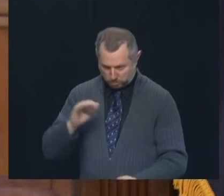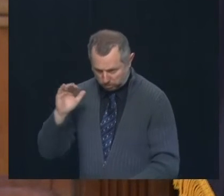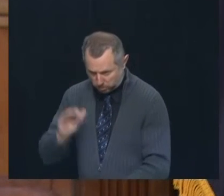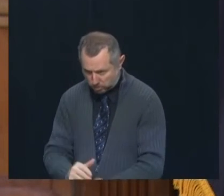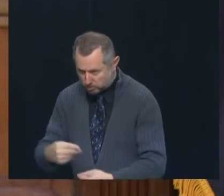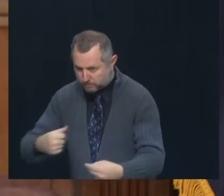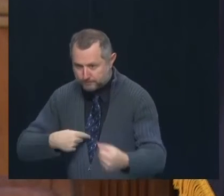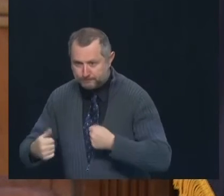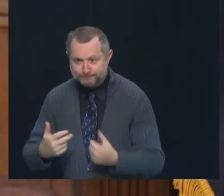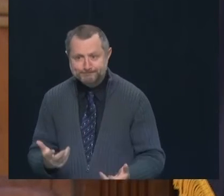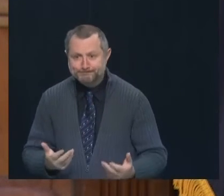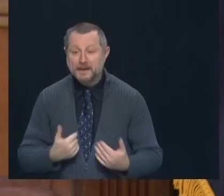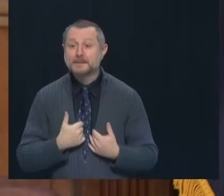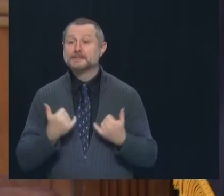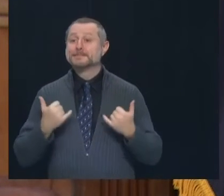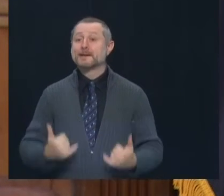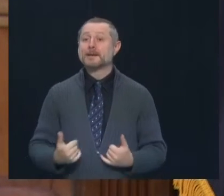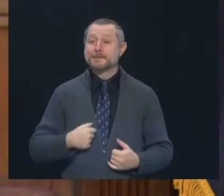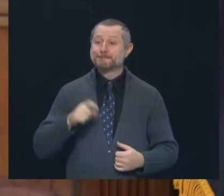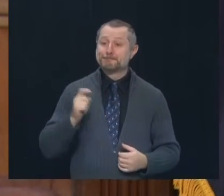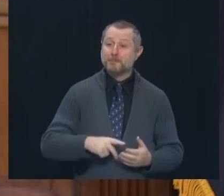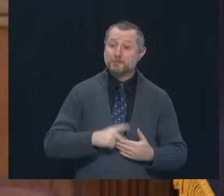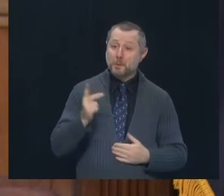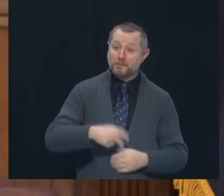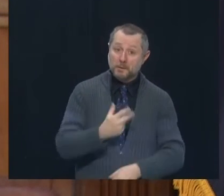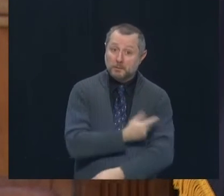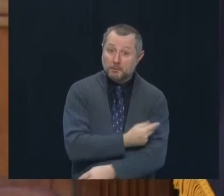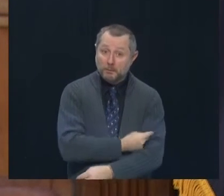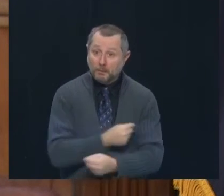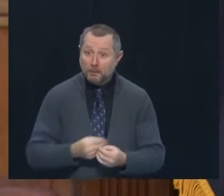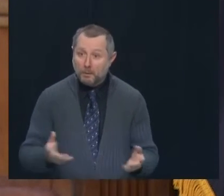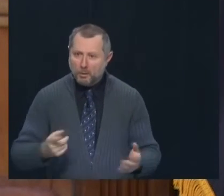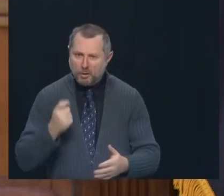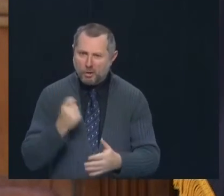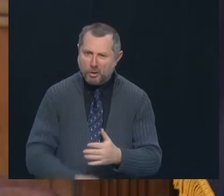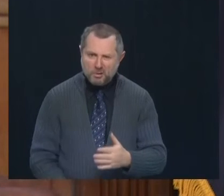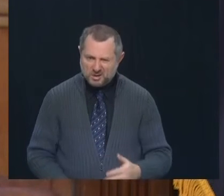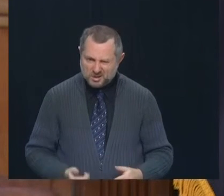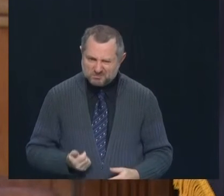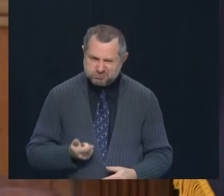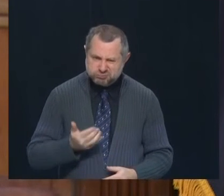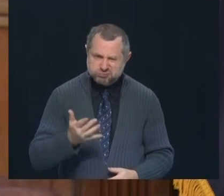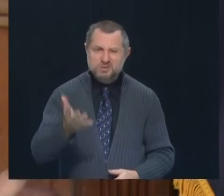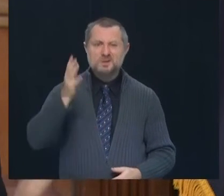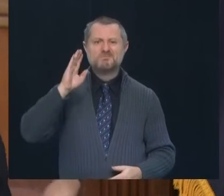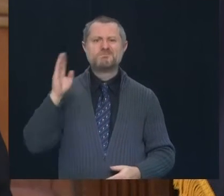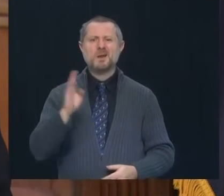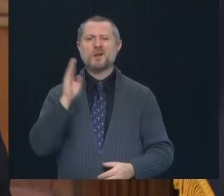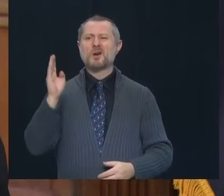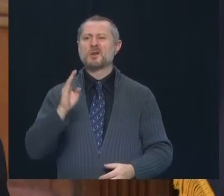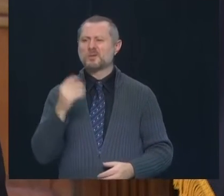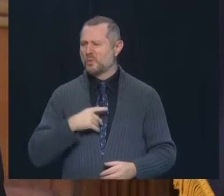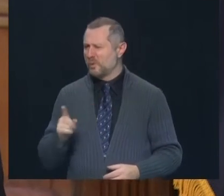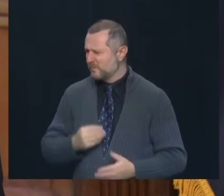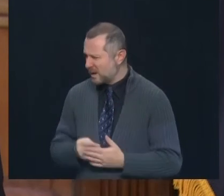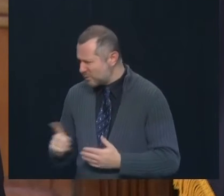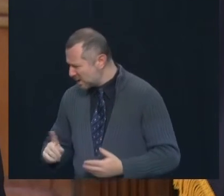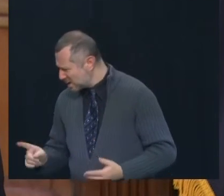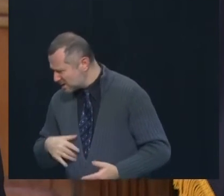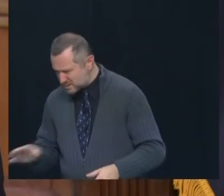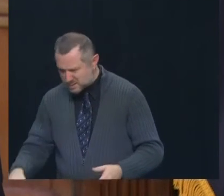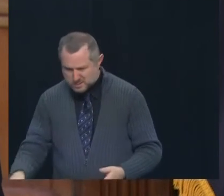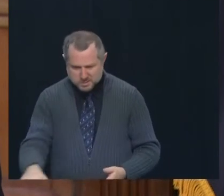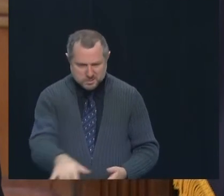multi-billion-dollar operation. We have no way to pay for it. So if we get the